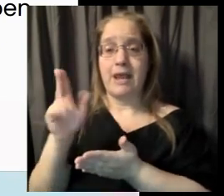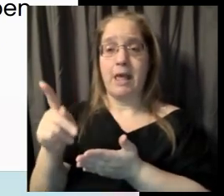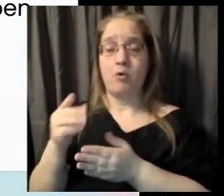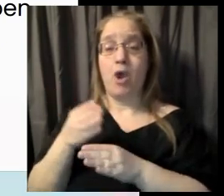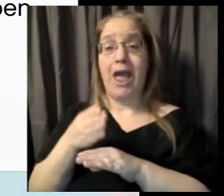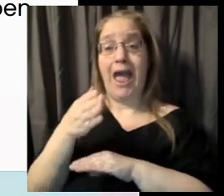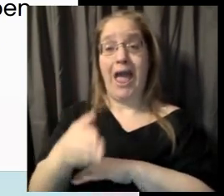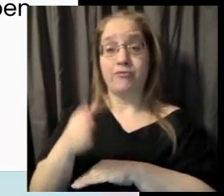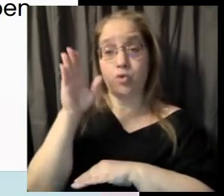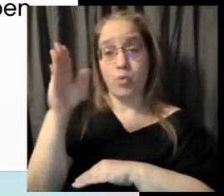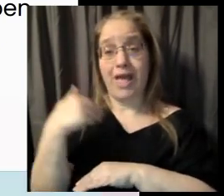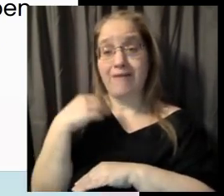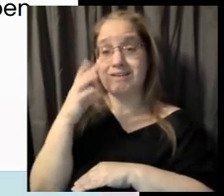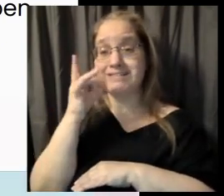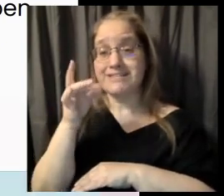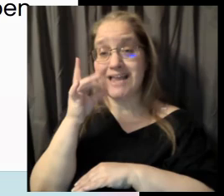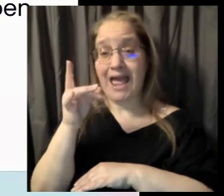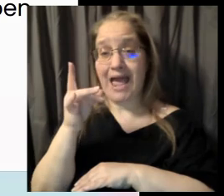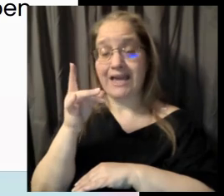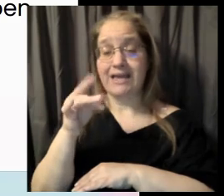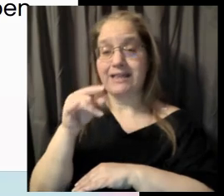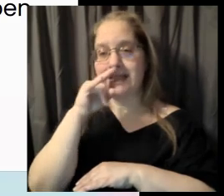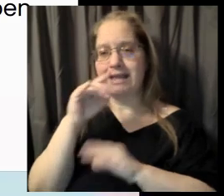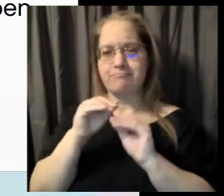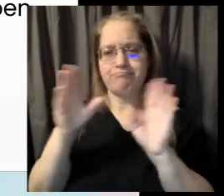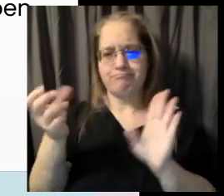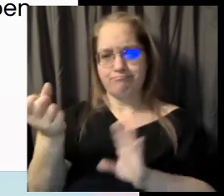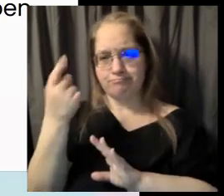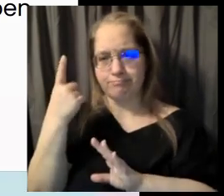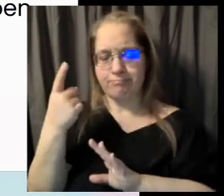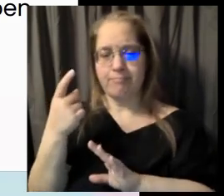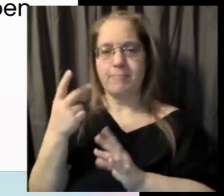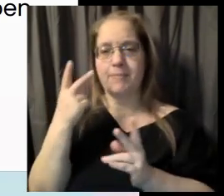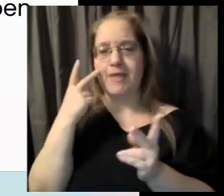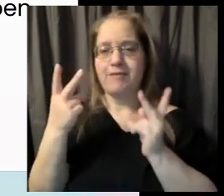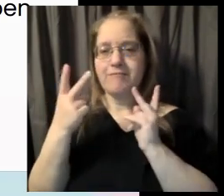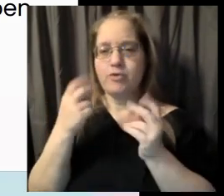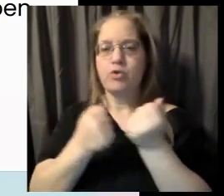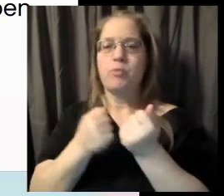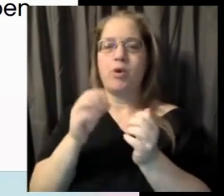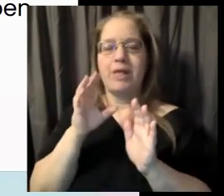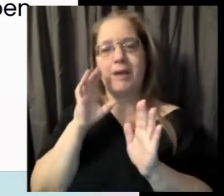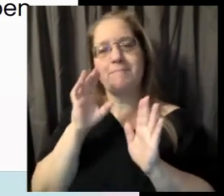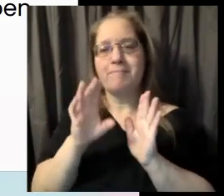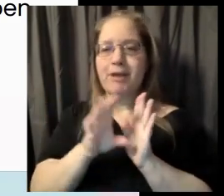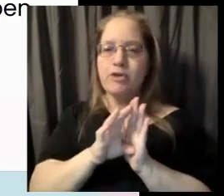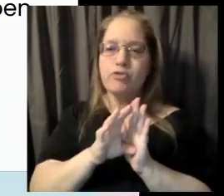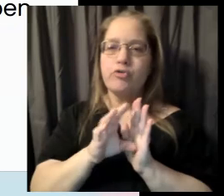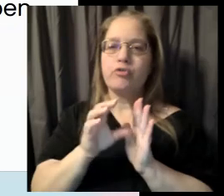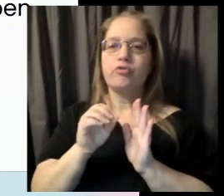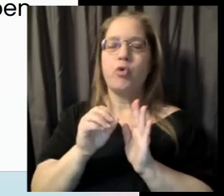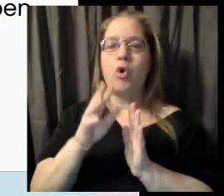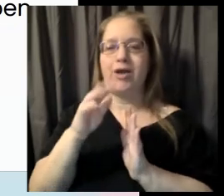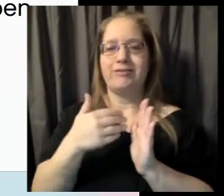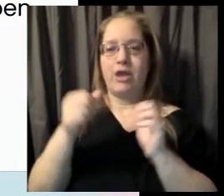this we can have a snack, gives them clear guidance. Visual supports like a visual schedule or pictures of steps can help